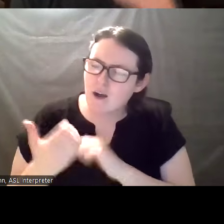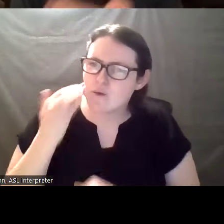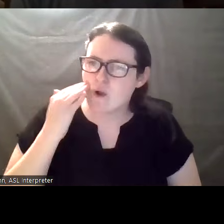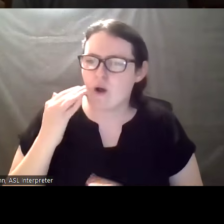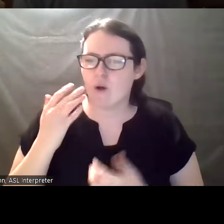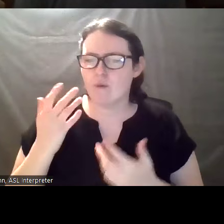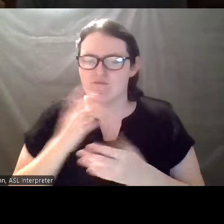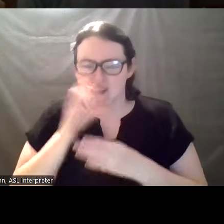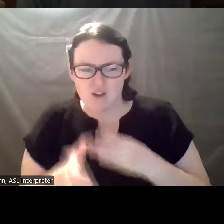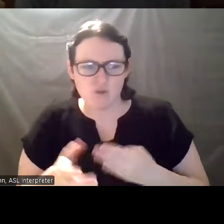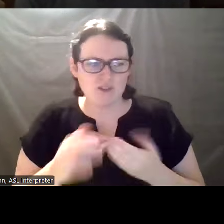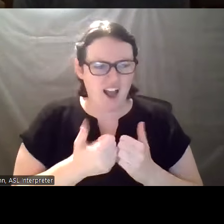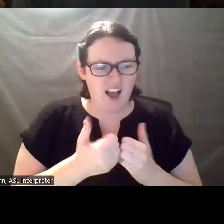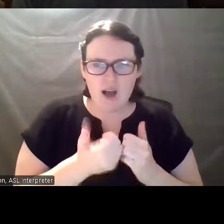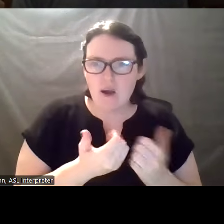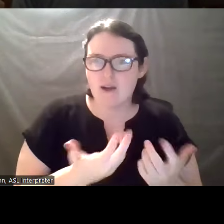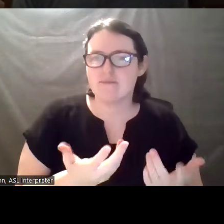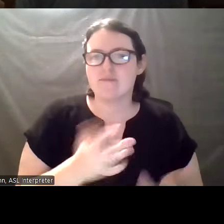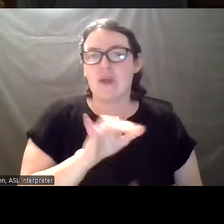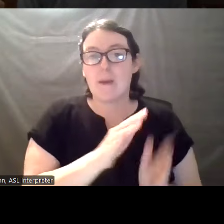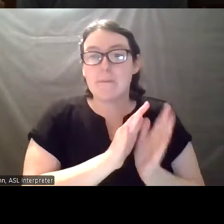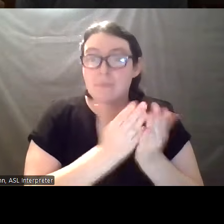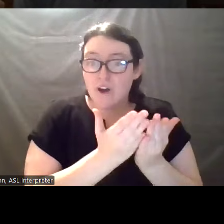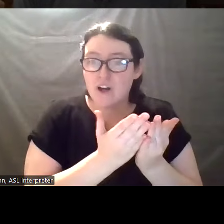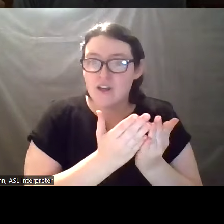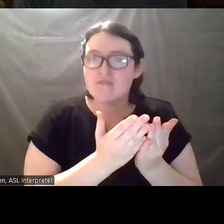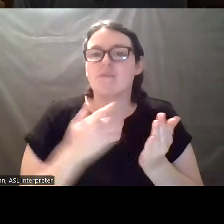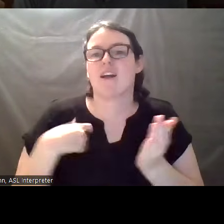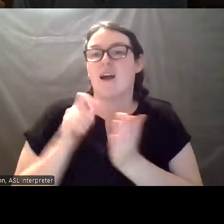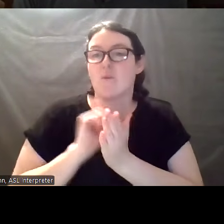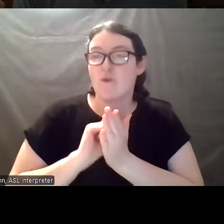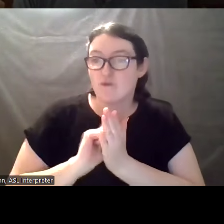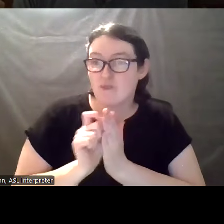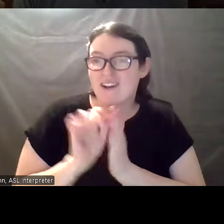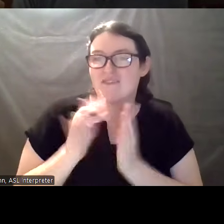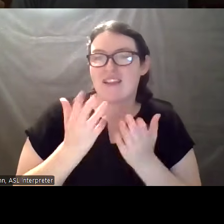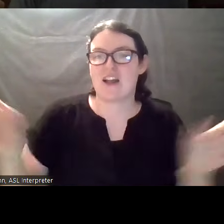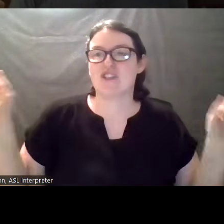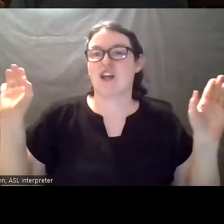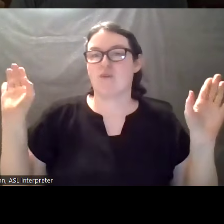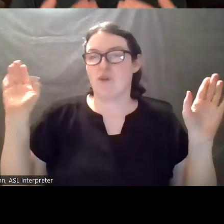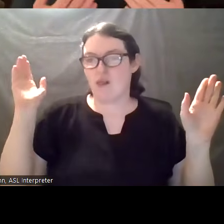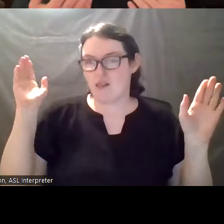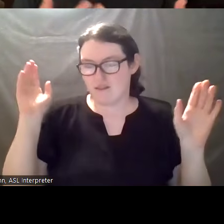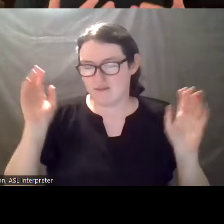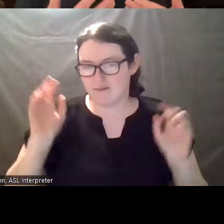so the kind of guiding principle behind this book is that I am going to write for that broad audience, but I'm not going